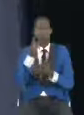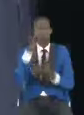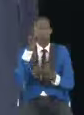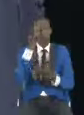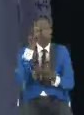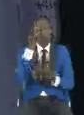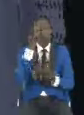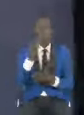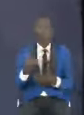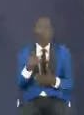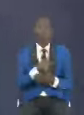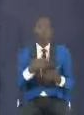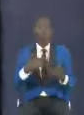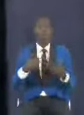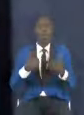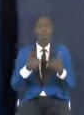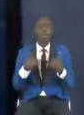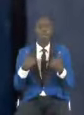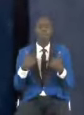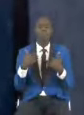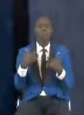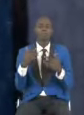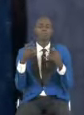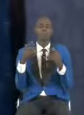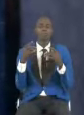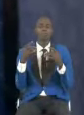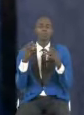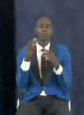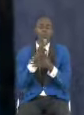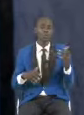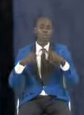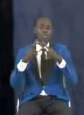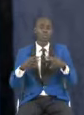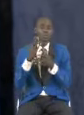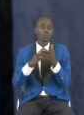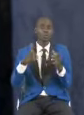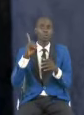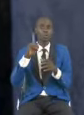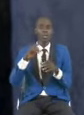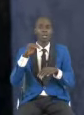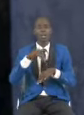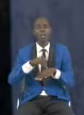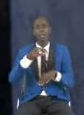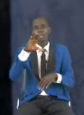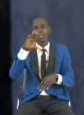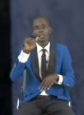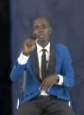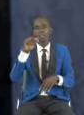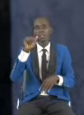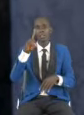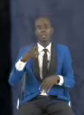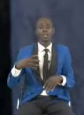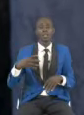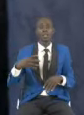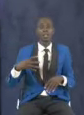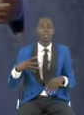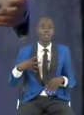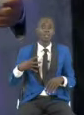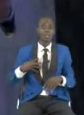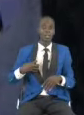a retreat some years ago, and in Canada, far away in Canada, there